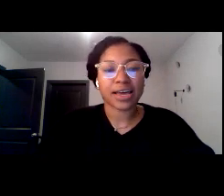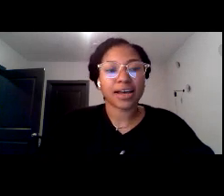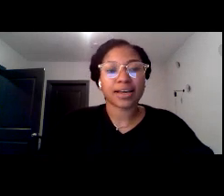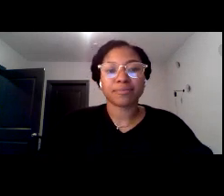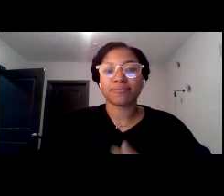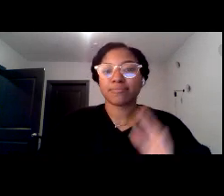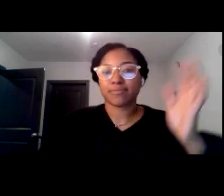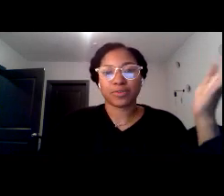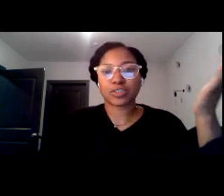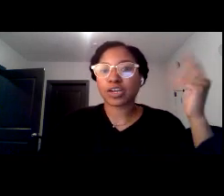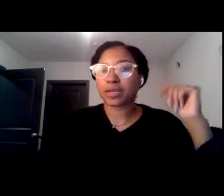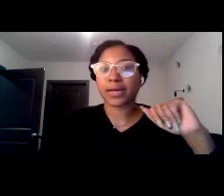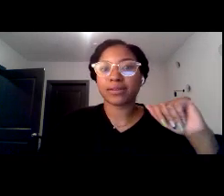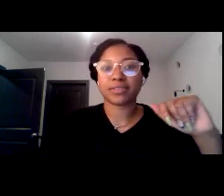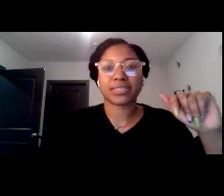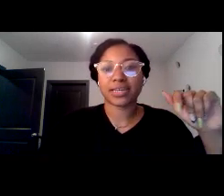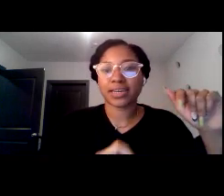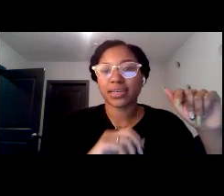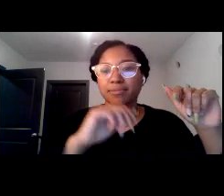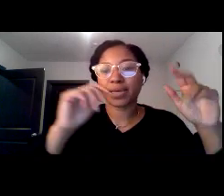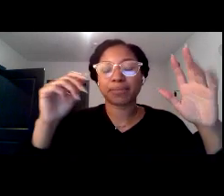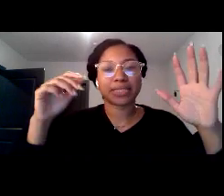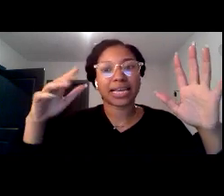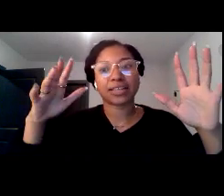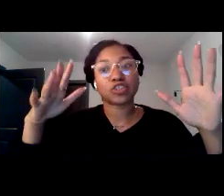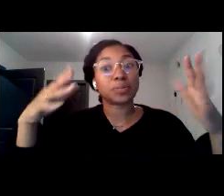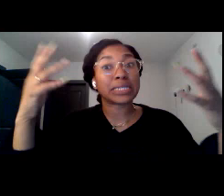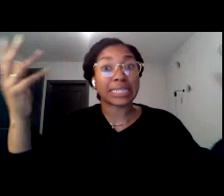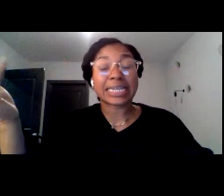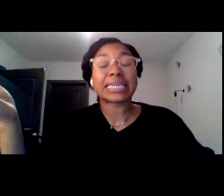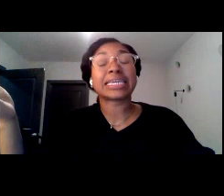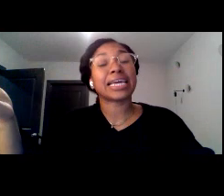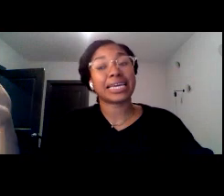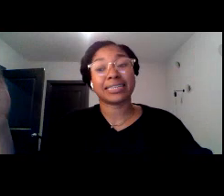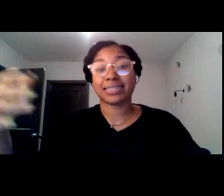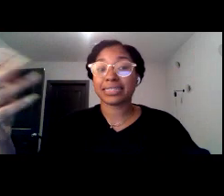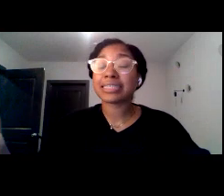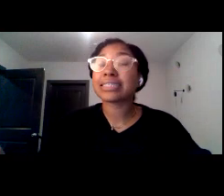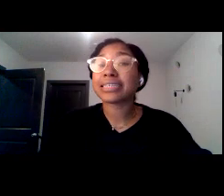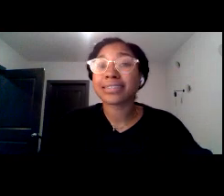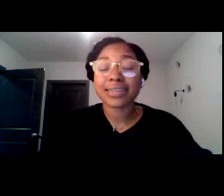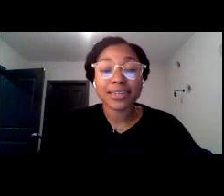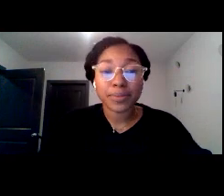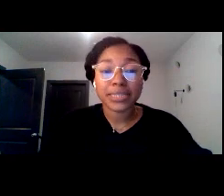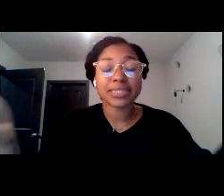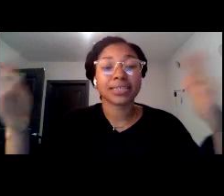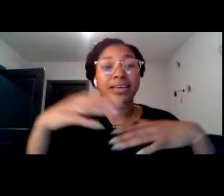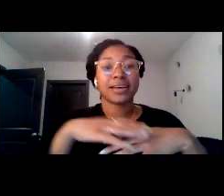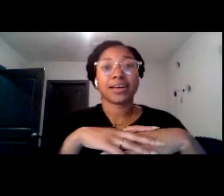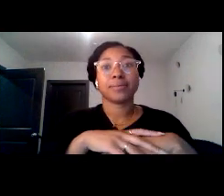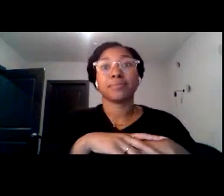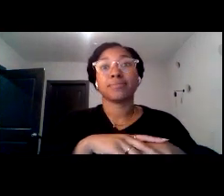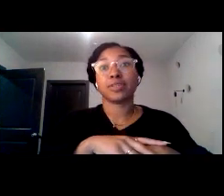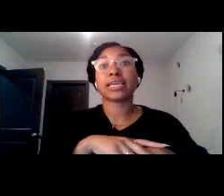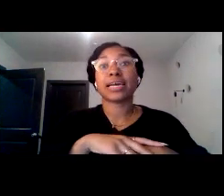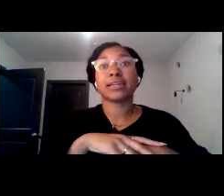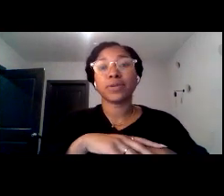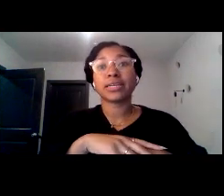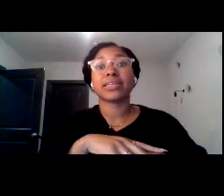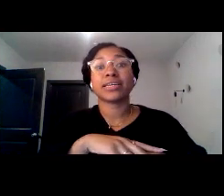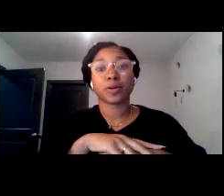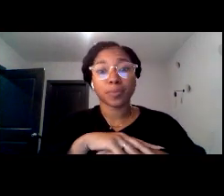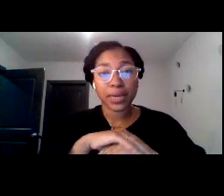increments. We're going to talk about payments, how they should be steady and consistent increments,